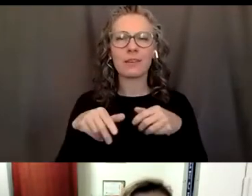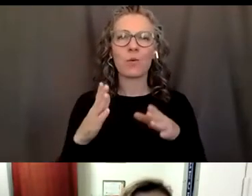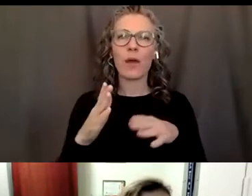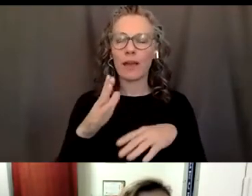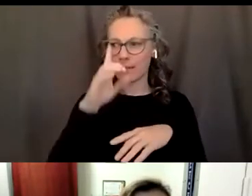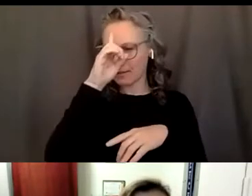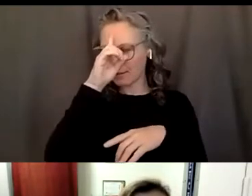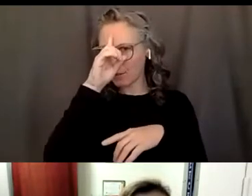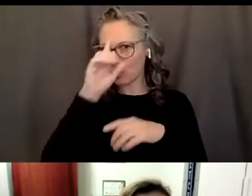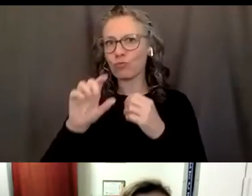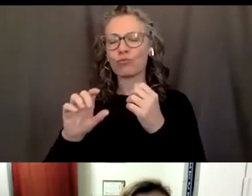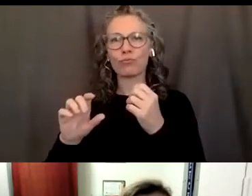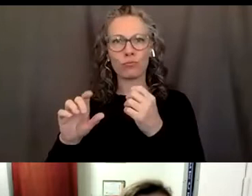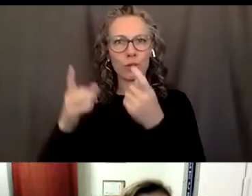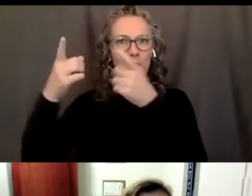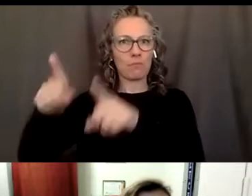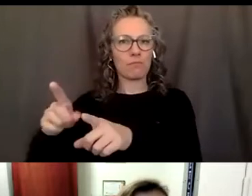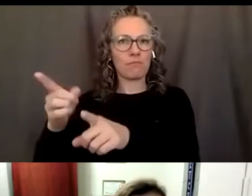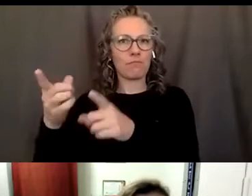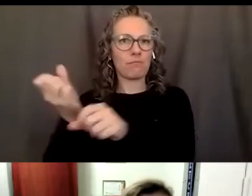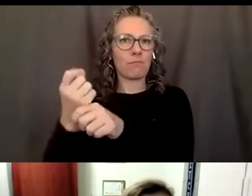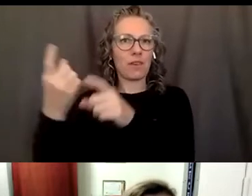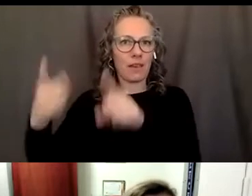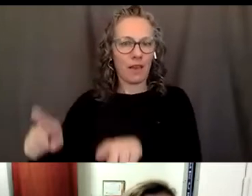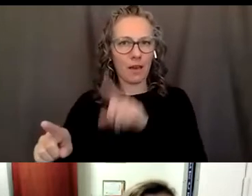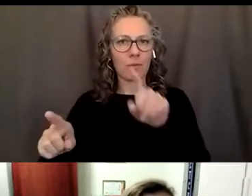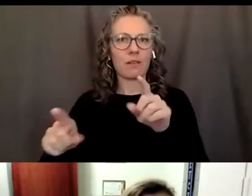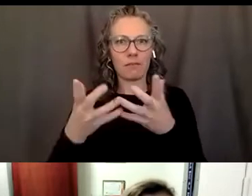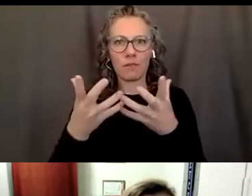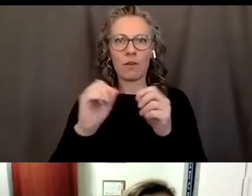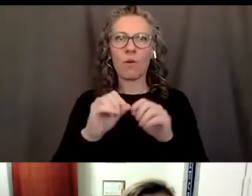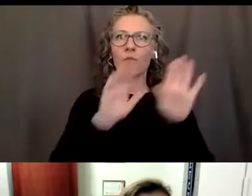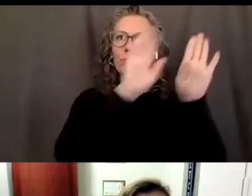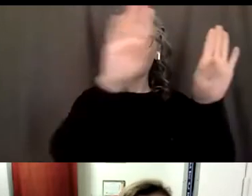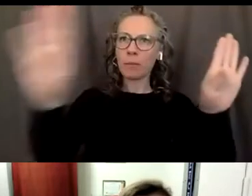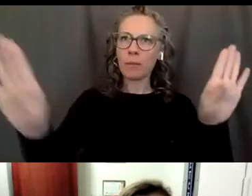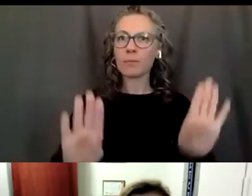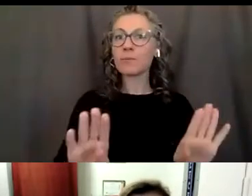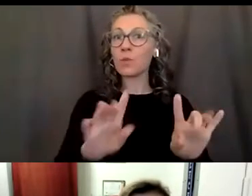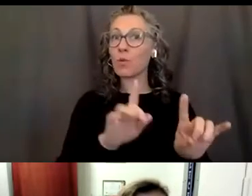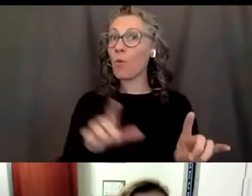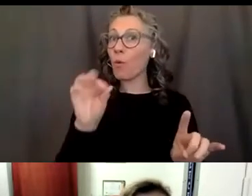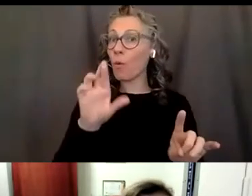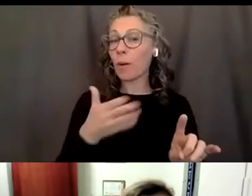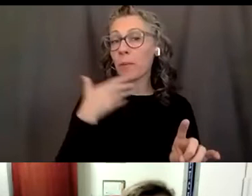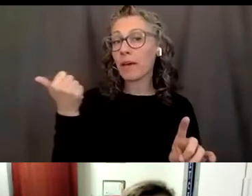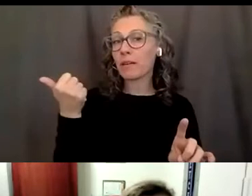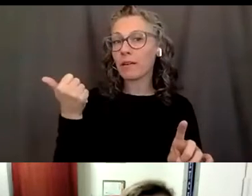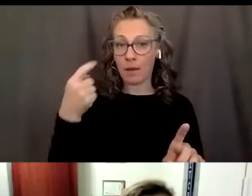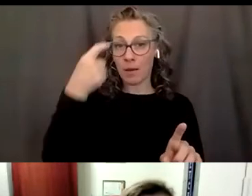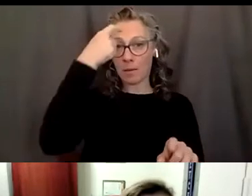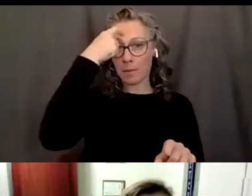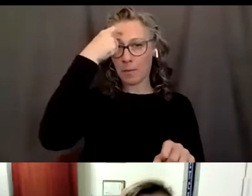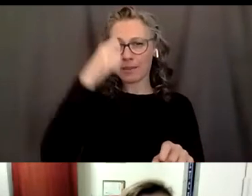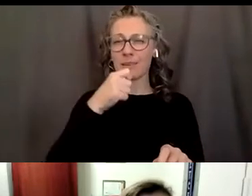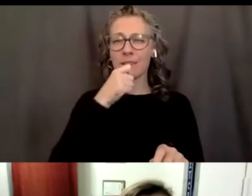the things on it that you want, and then you say, or something better. Another thing is, the mind does not register negatives. So